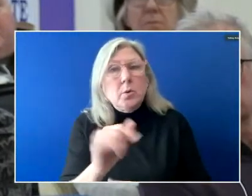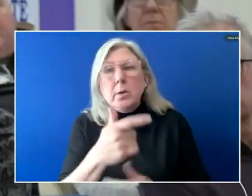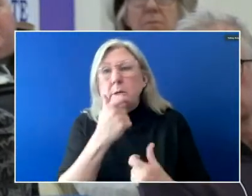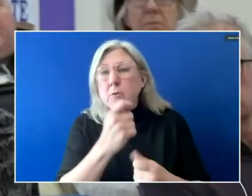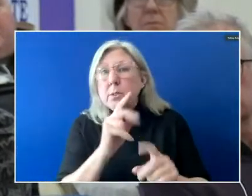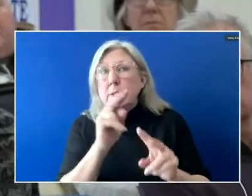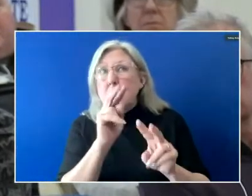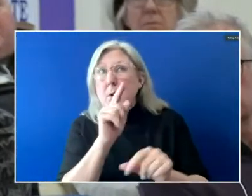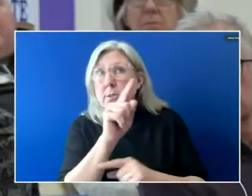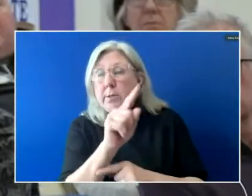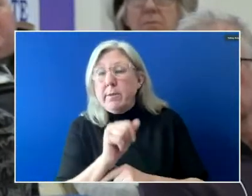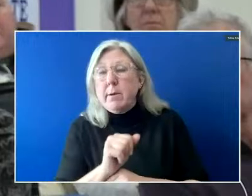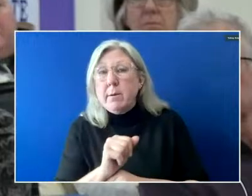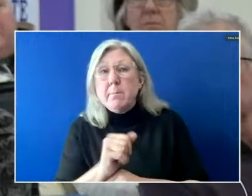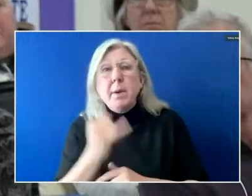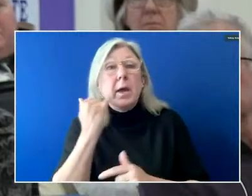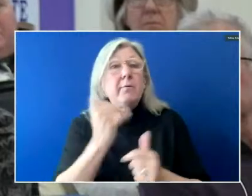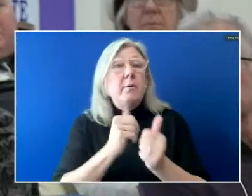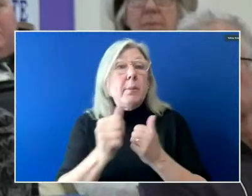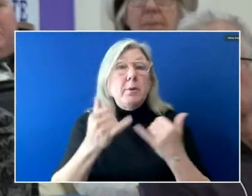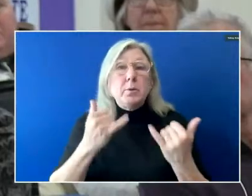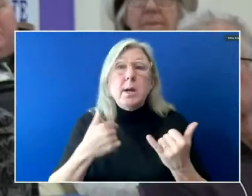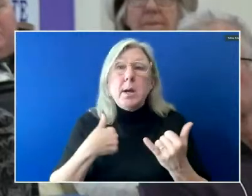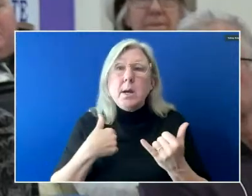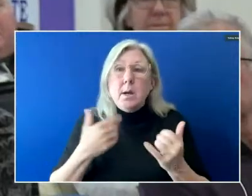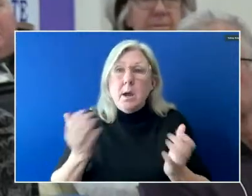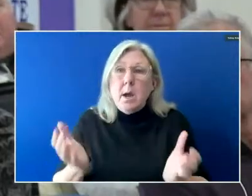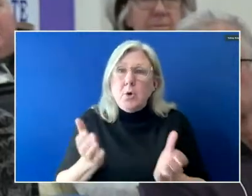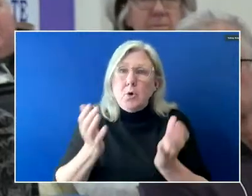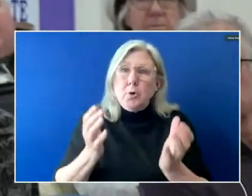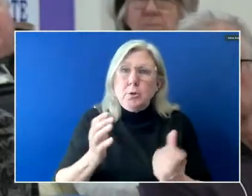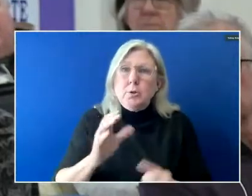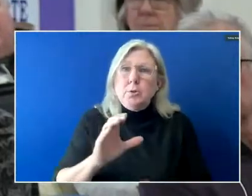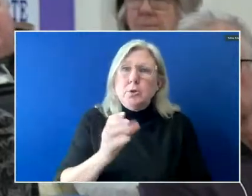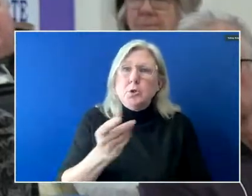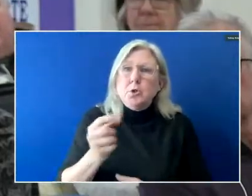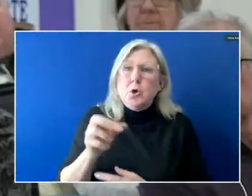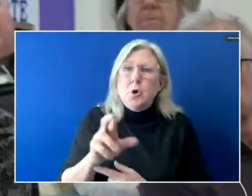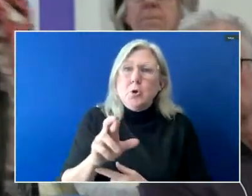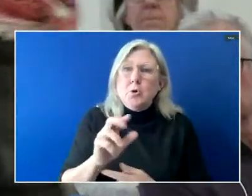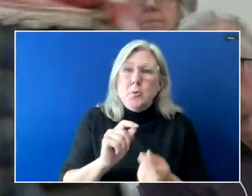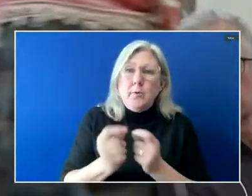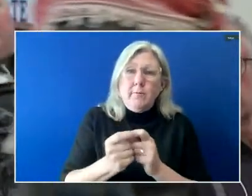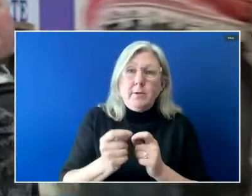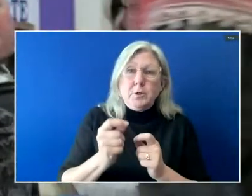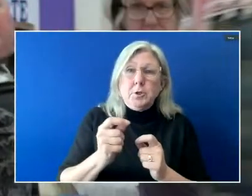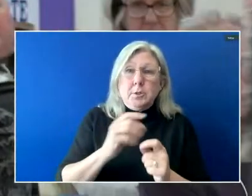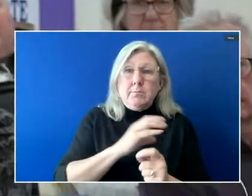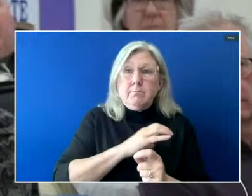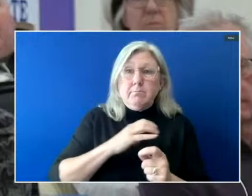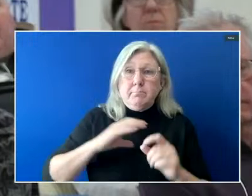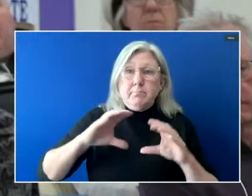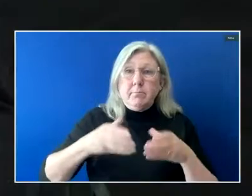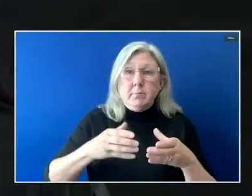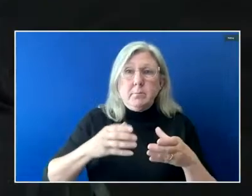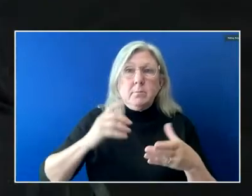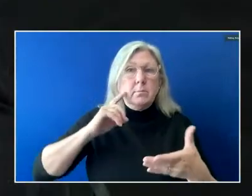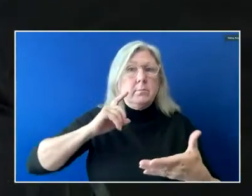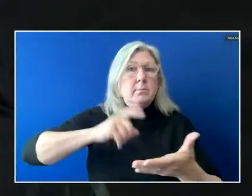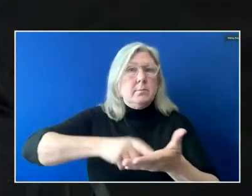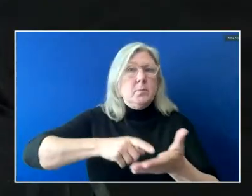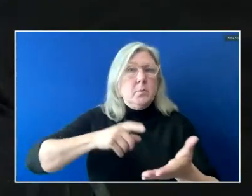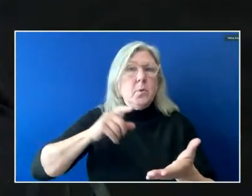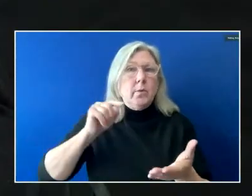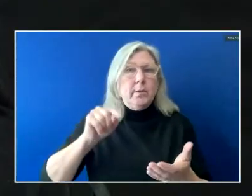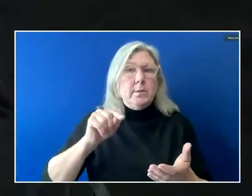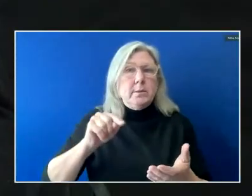this passes today I would encourage our Charter revision commission to take note M